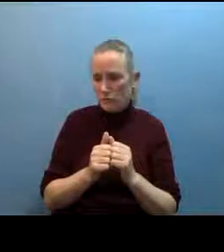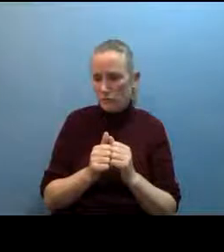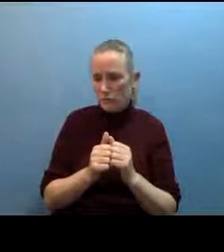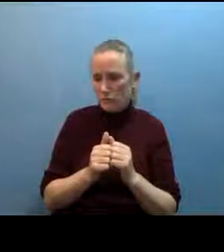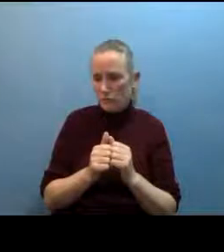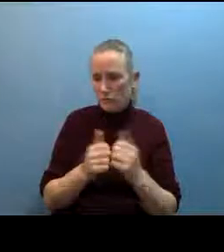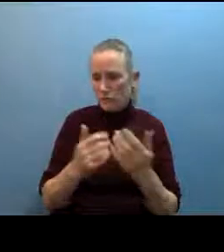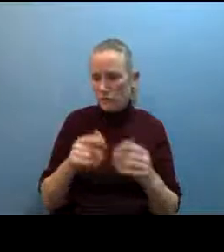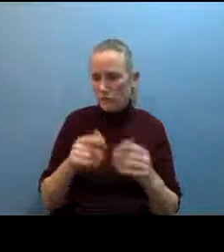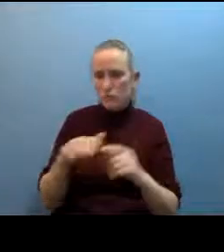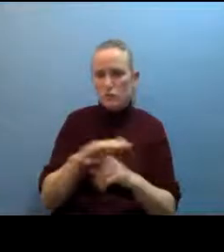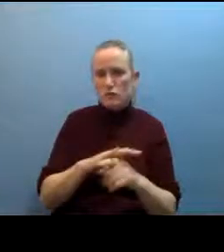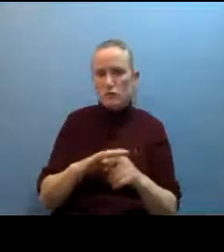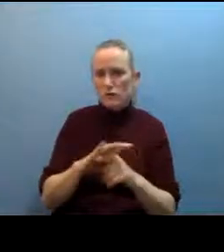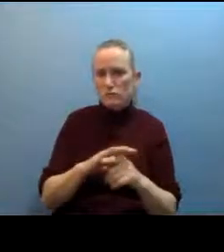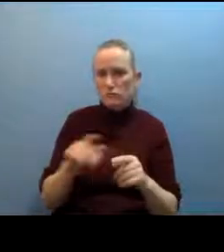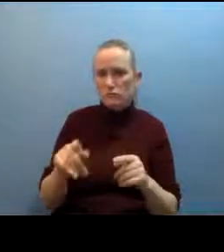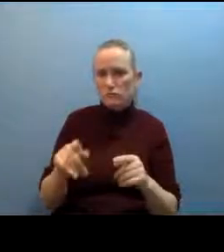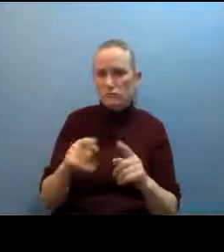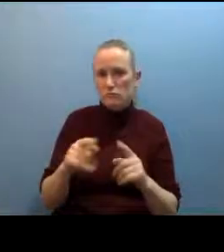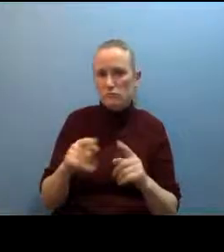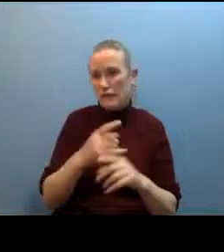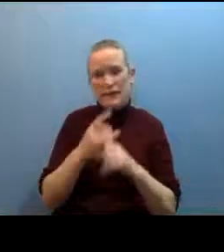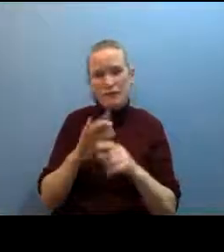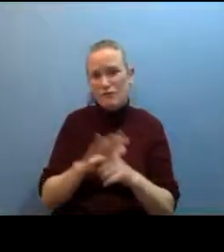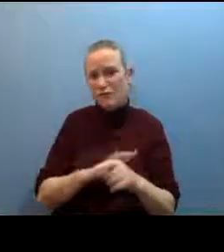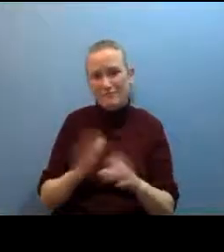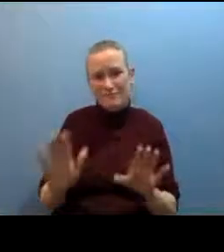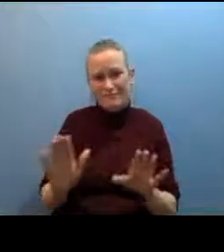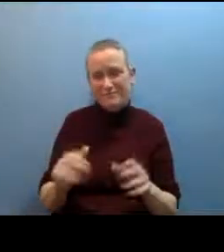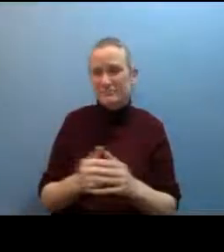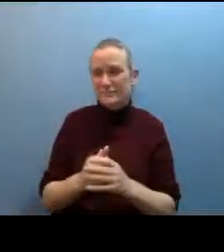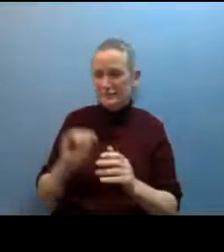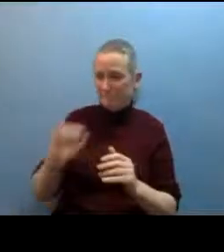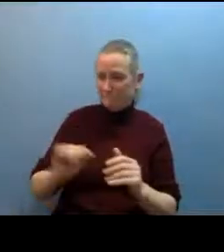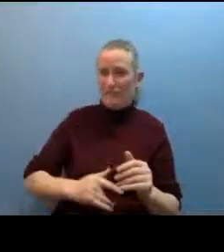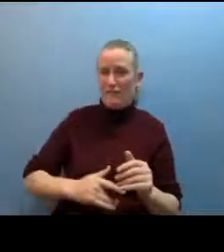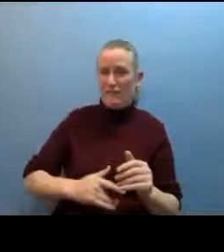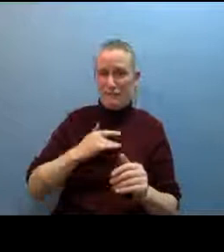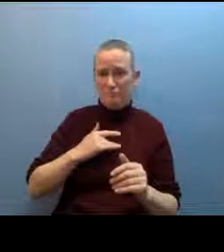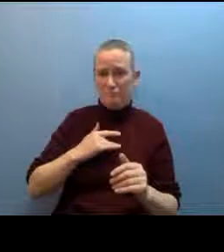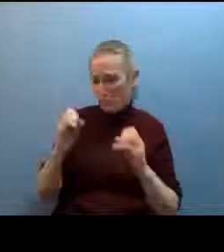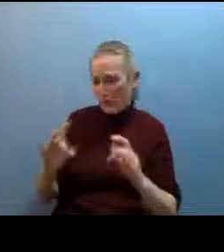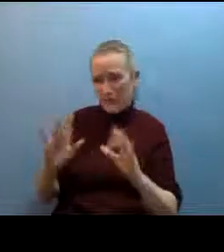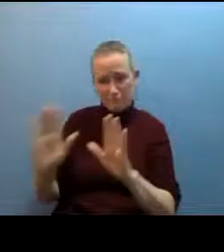to the situation, which isn't helpful, because they're feeling that way, and that's okay.